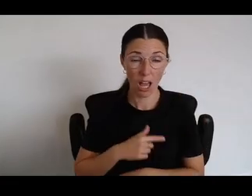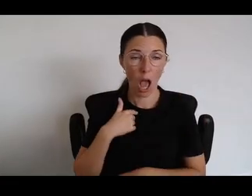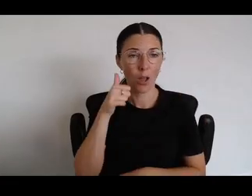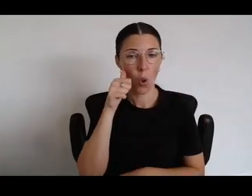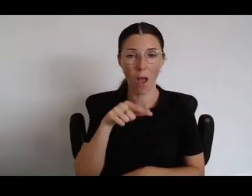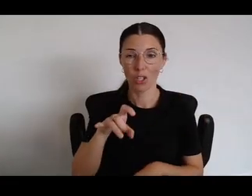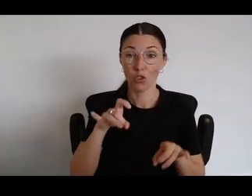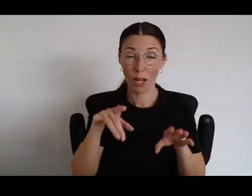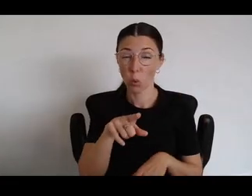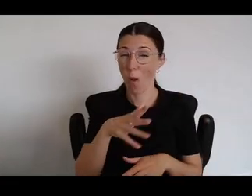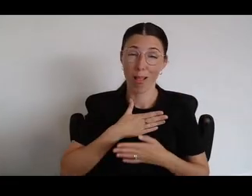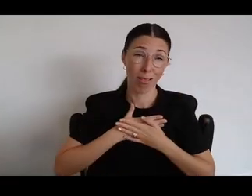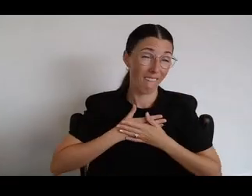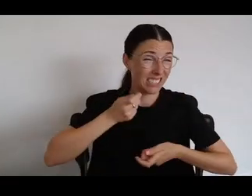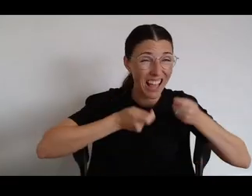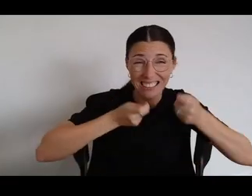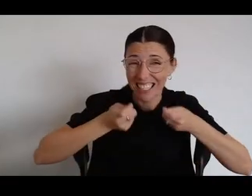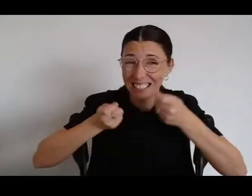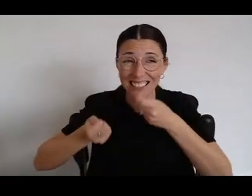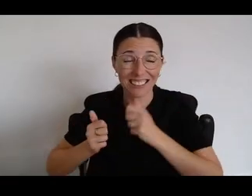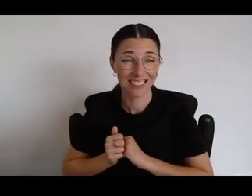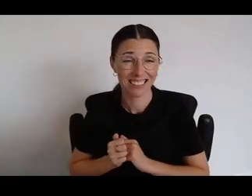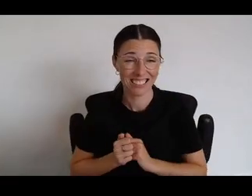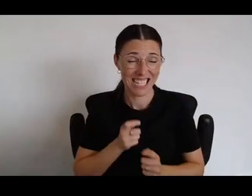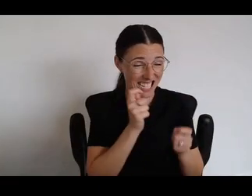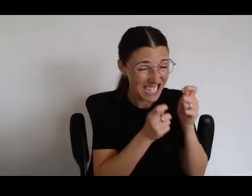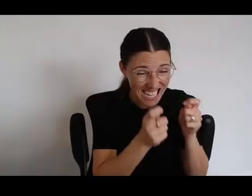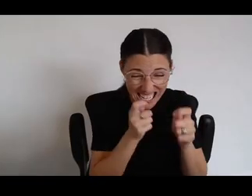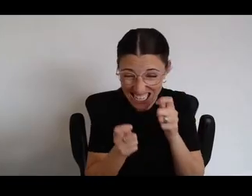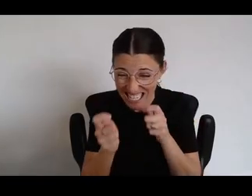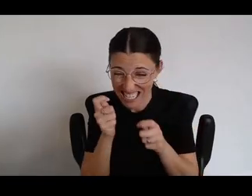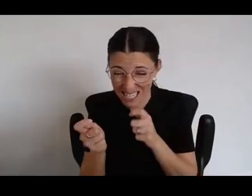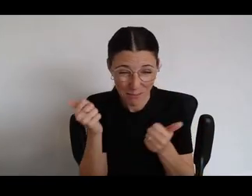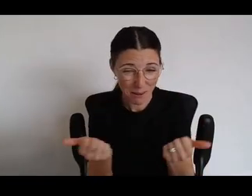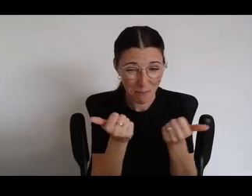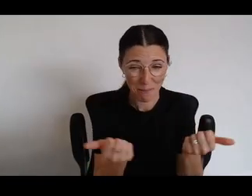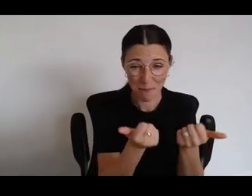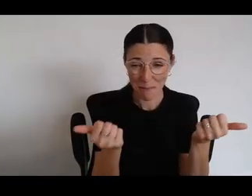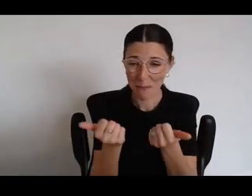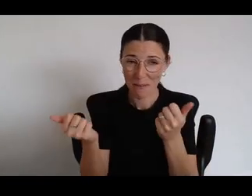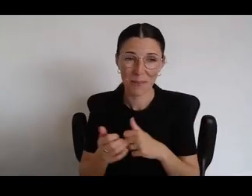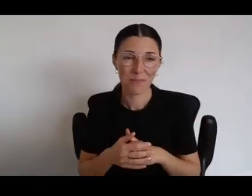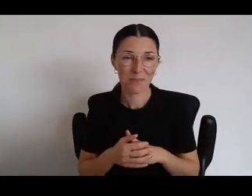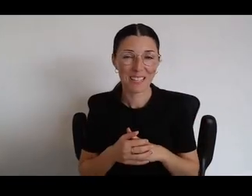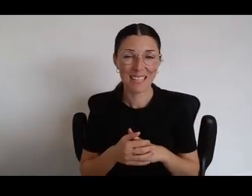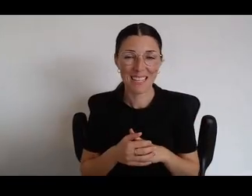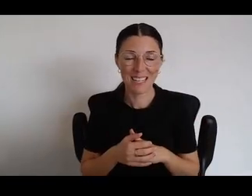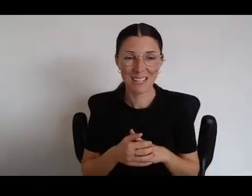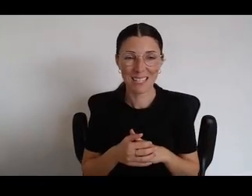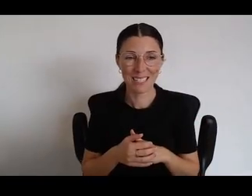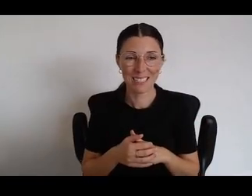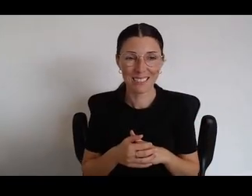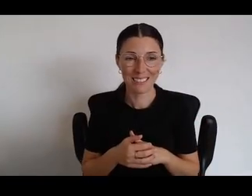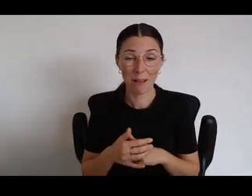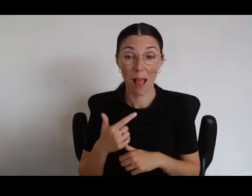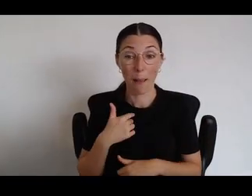love testing. You test your kids to the death sometimes. So I thought that although I've been living